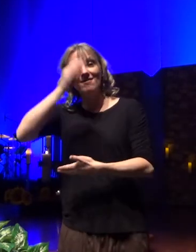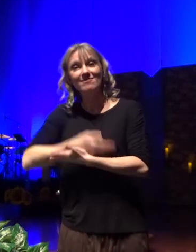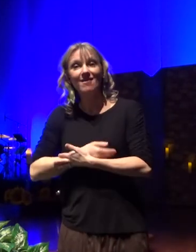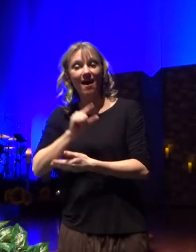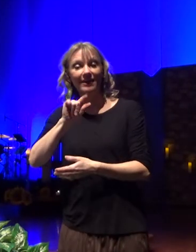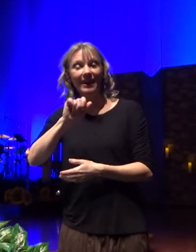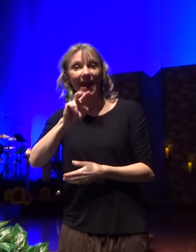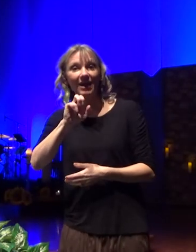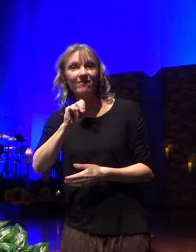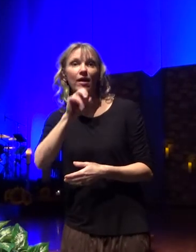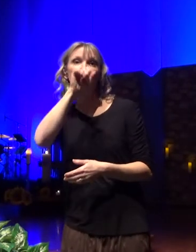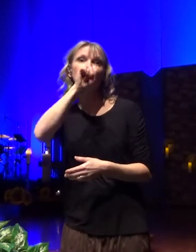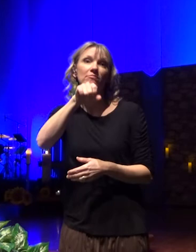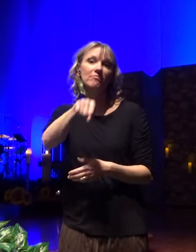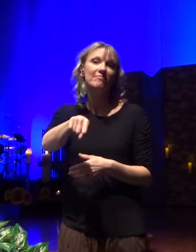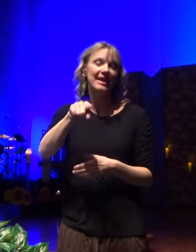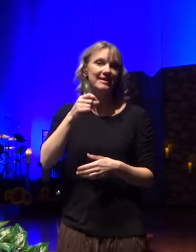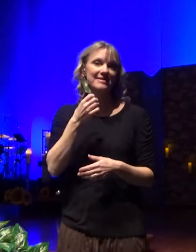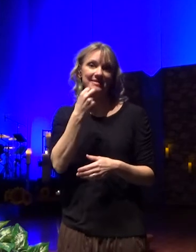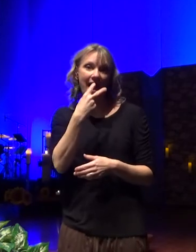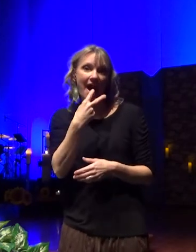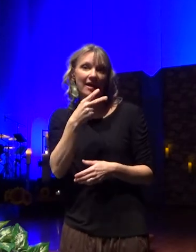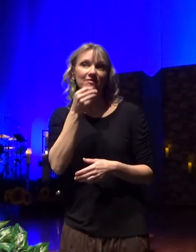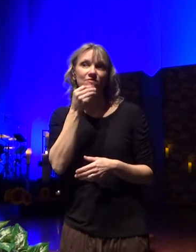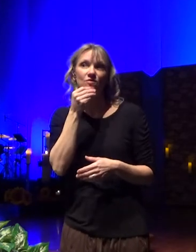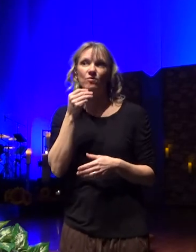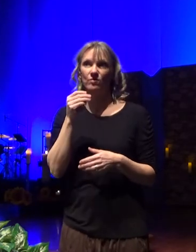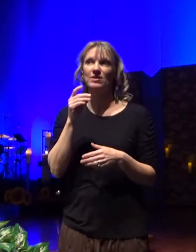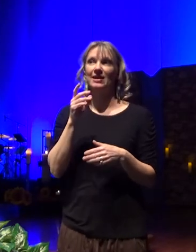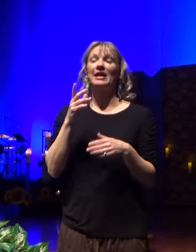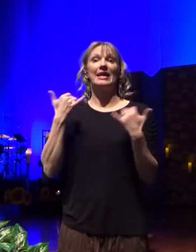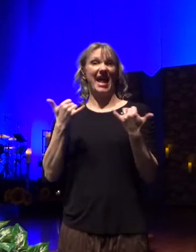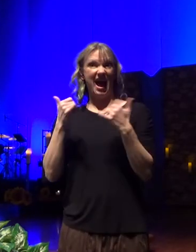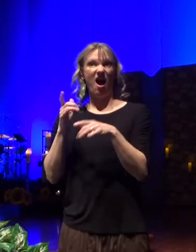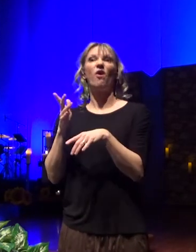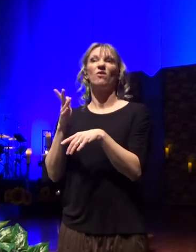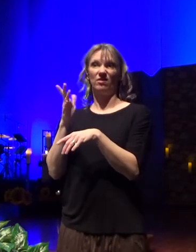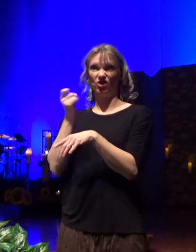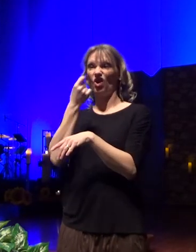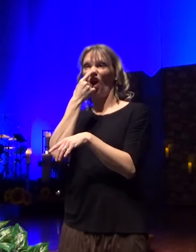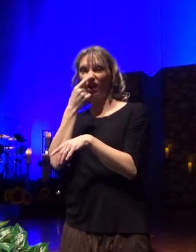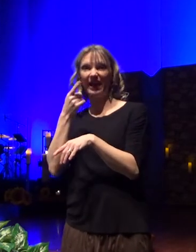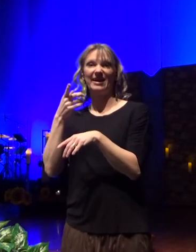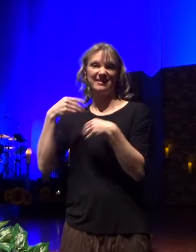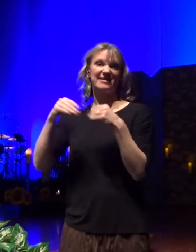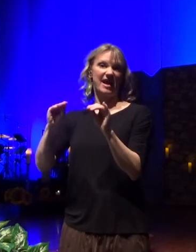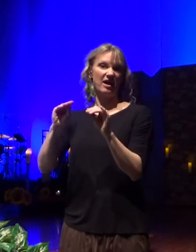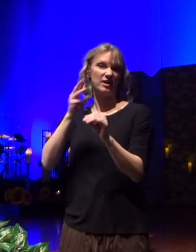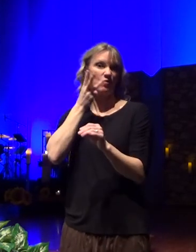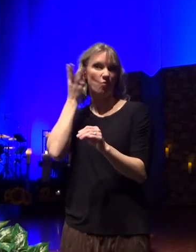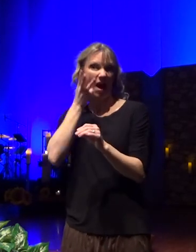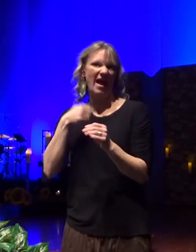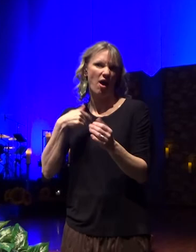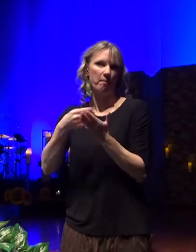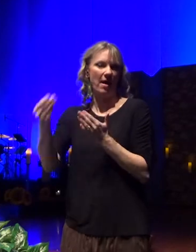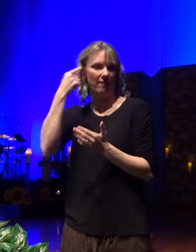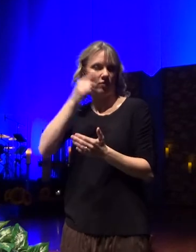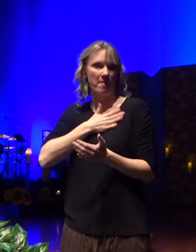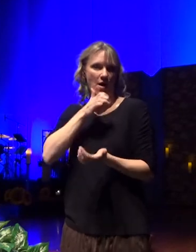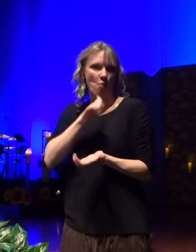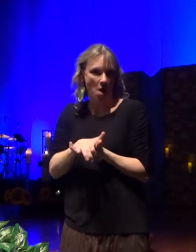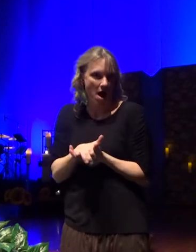son Gavin, oh, he loves these corn snacks. Target in Colorado sells wine now. Miss April's had a hard day. You know, she'll like